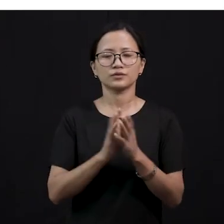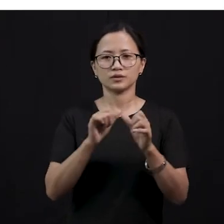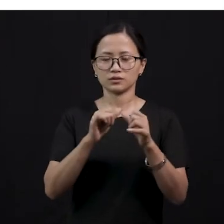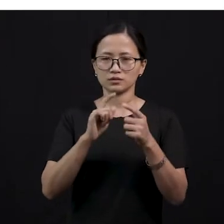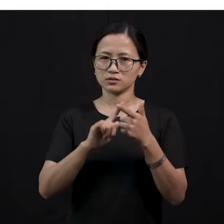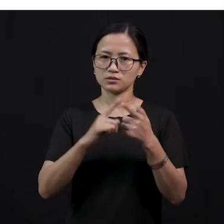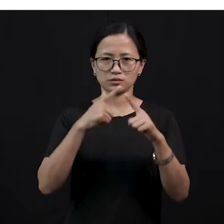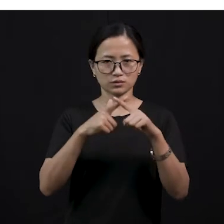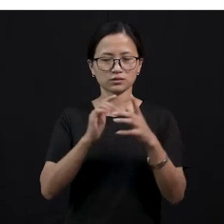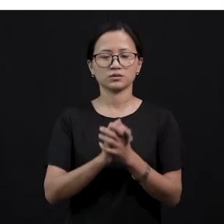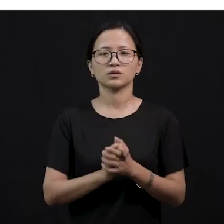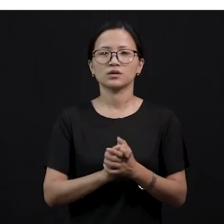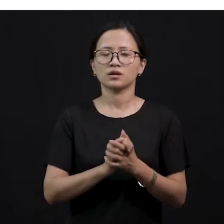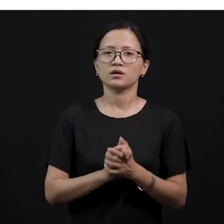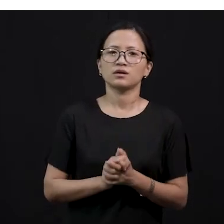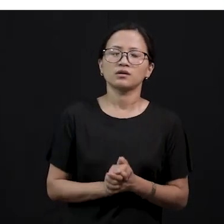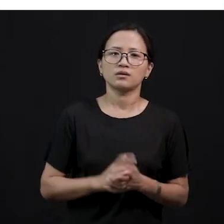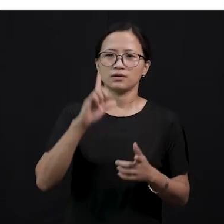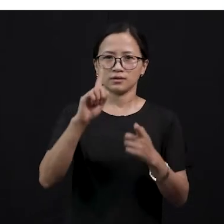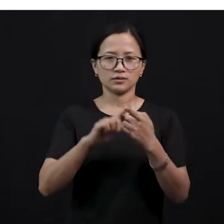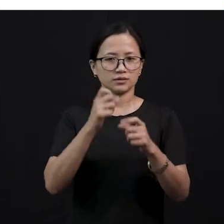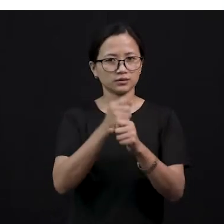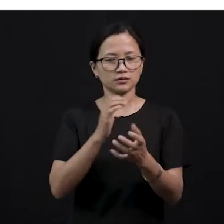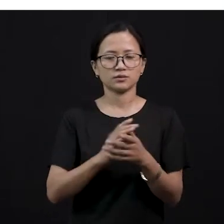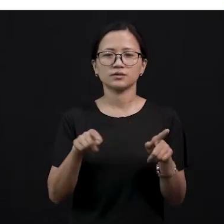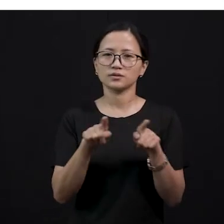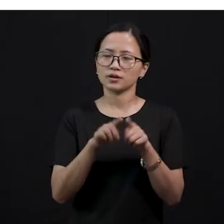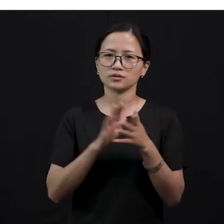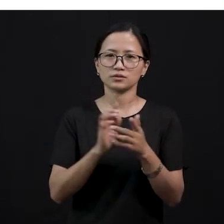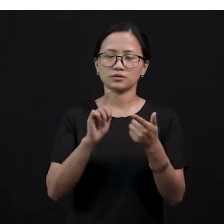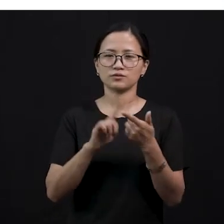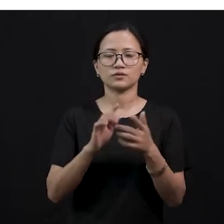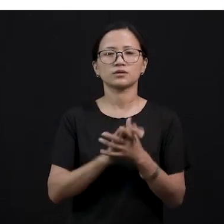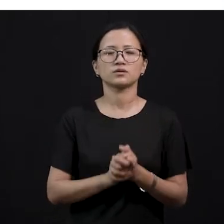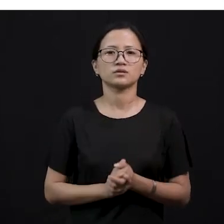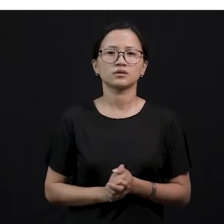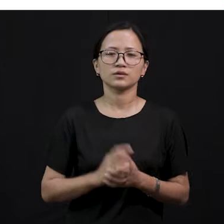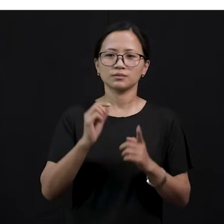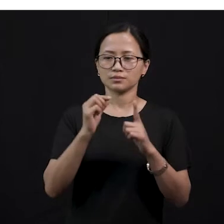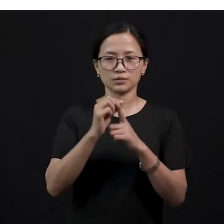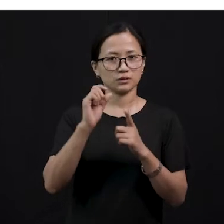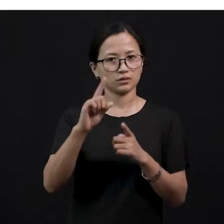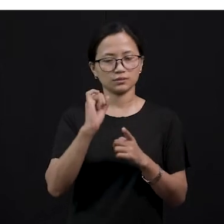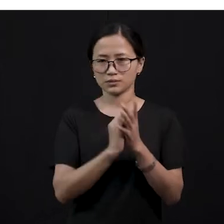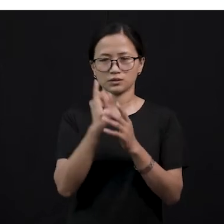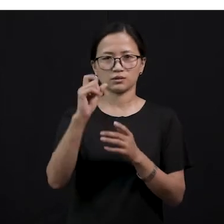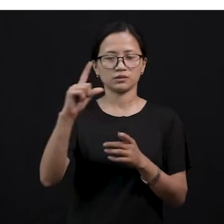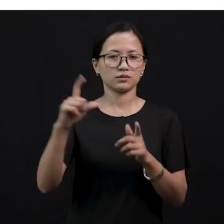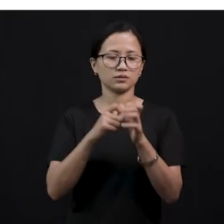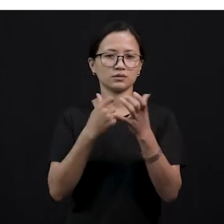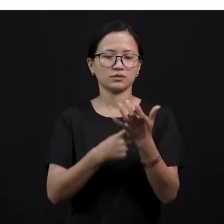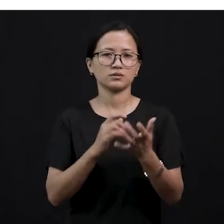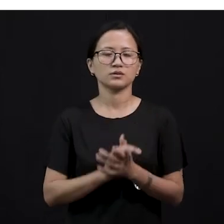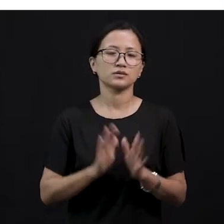executive, judiciary. But the most important is the pillar that is the fourth one, and that